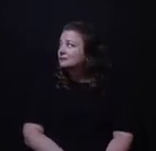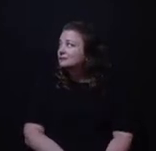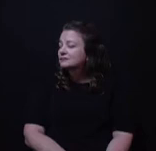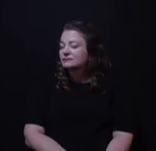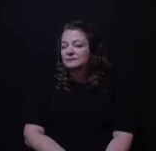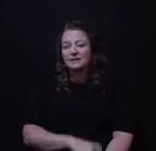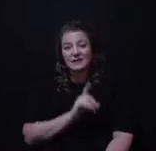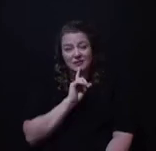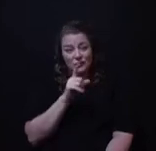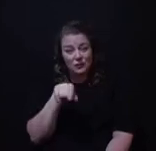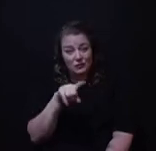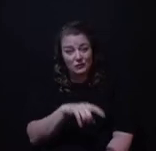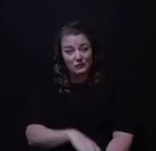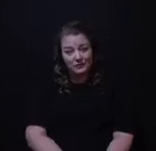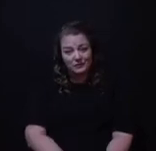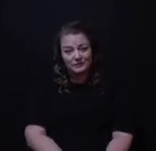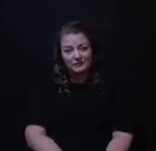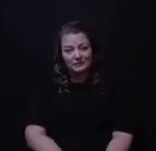Do you?